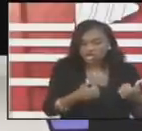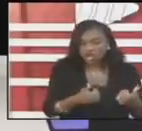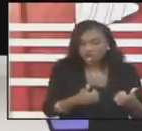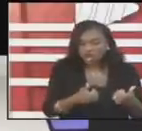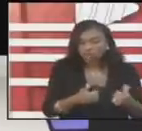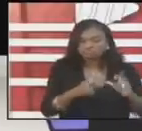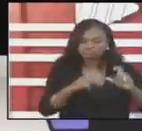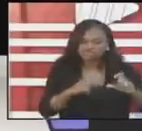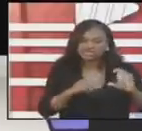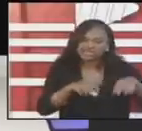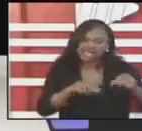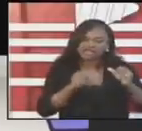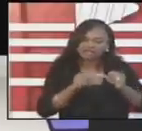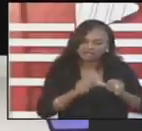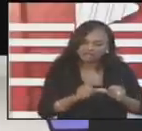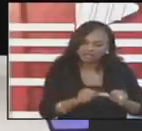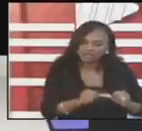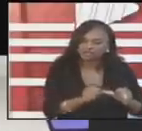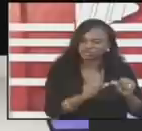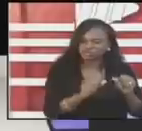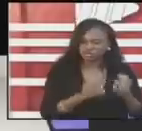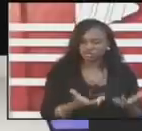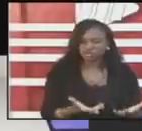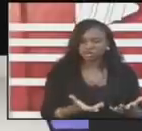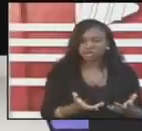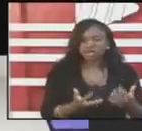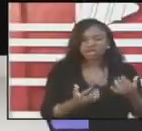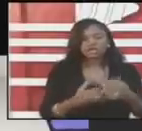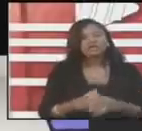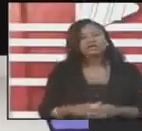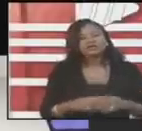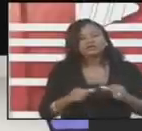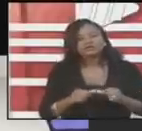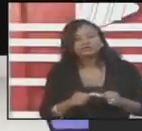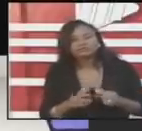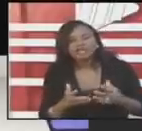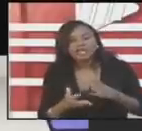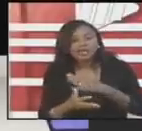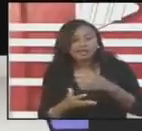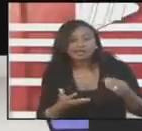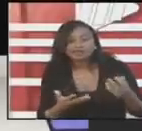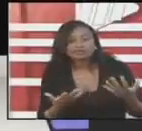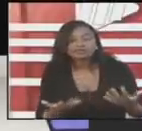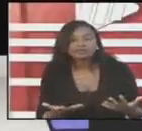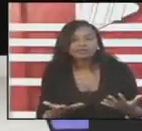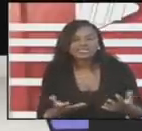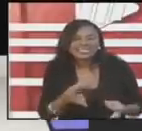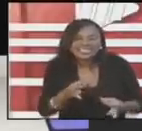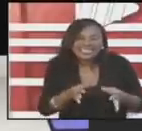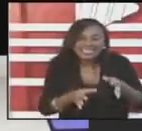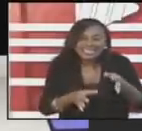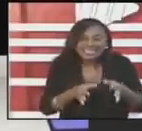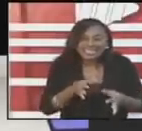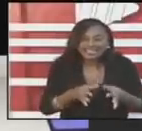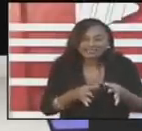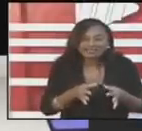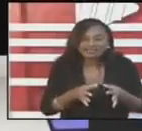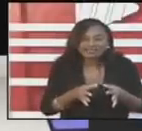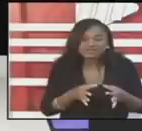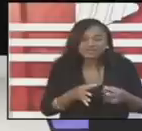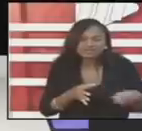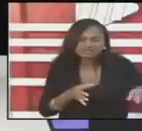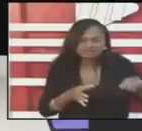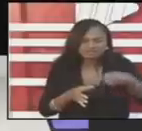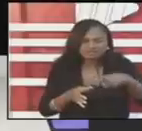that facility to work from home now going forward. And also within that, to find out if you all have